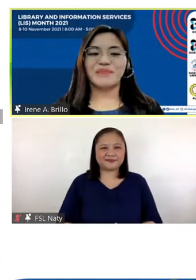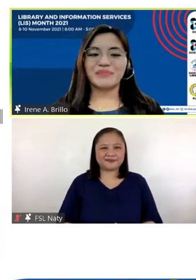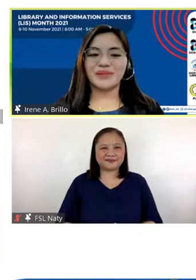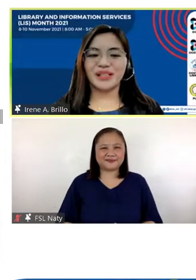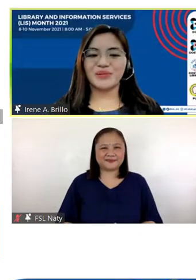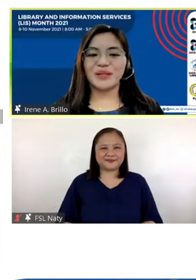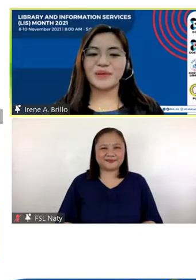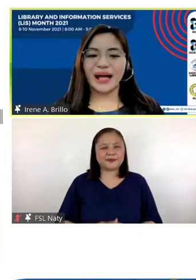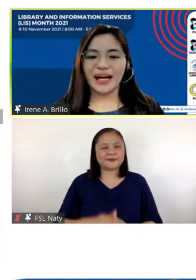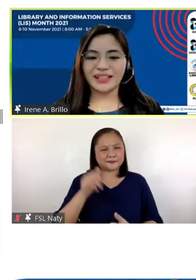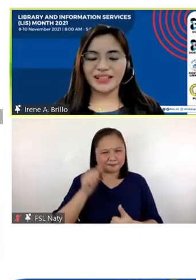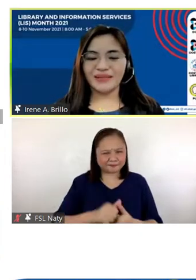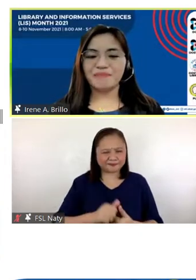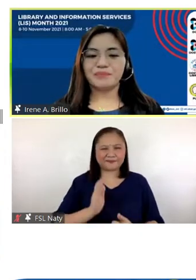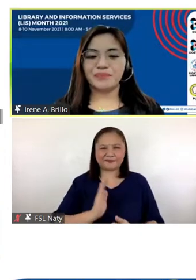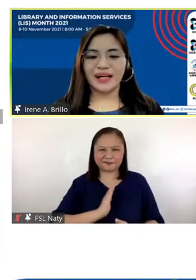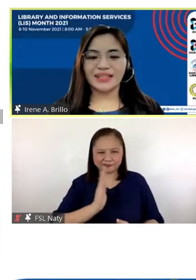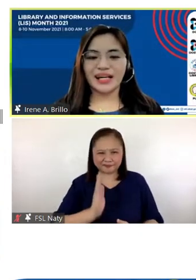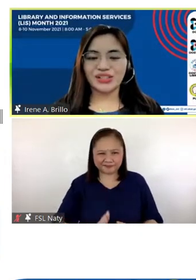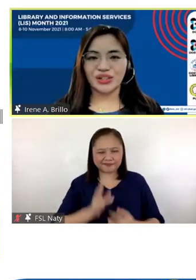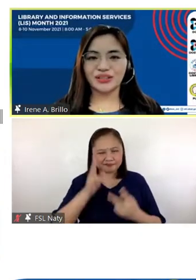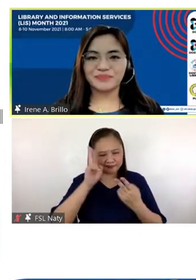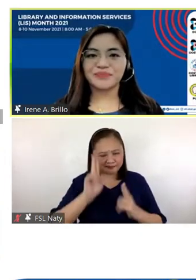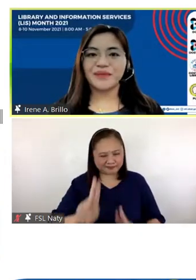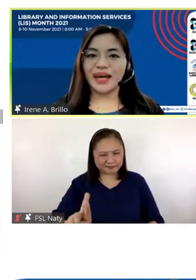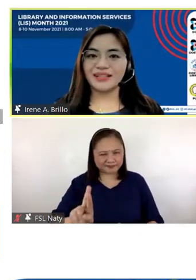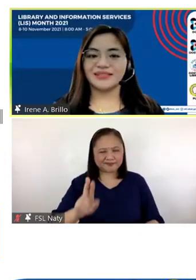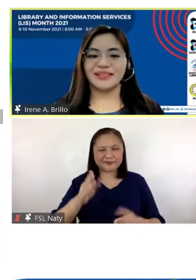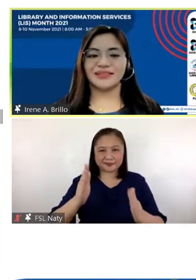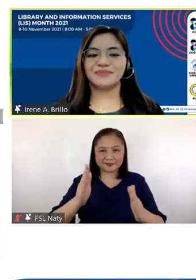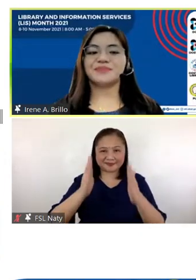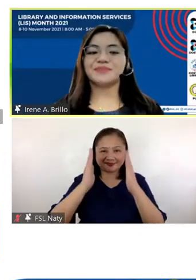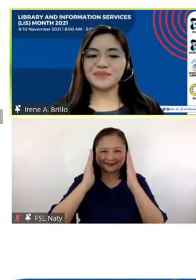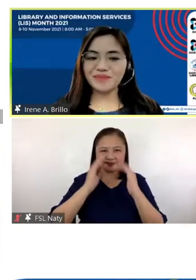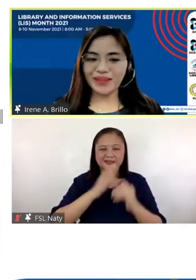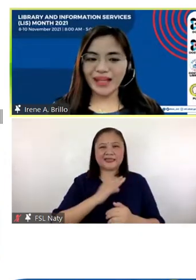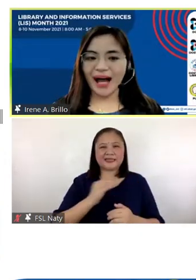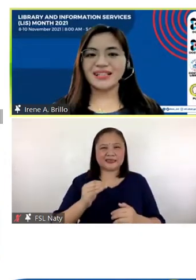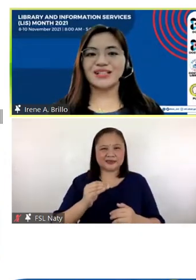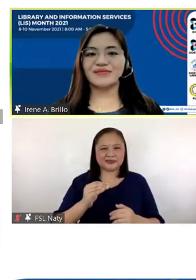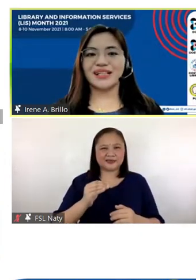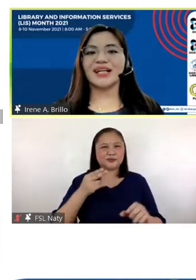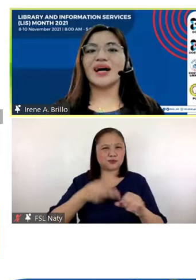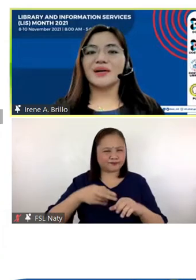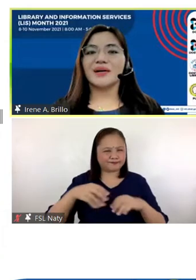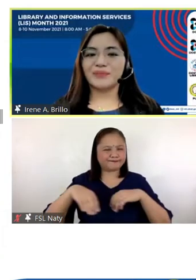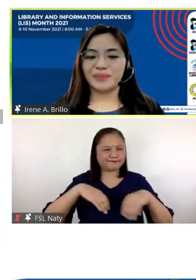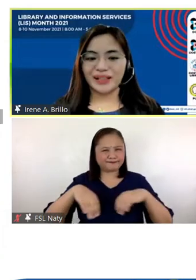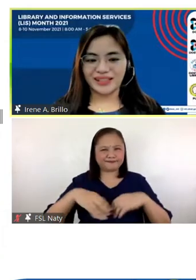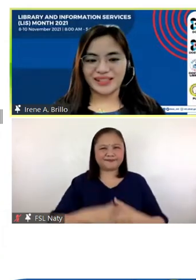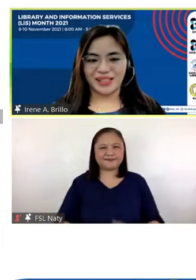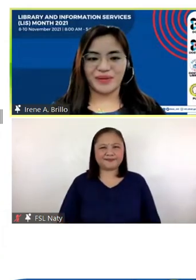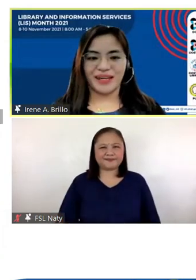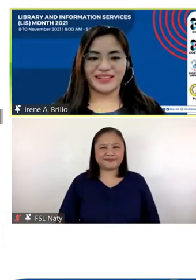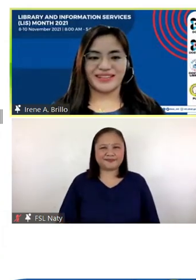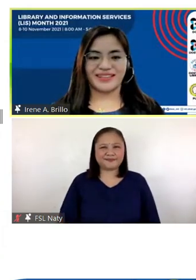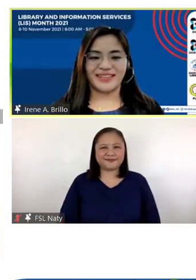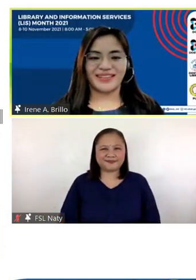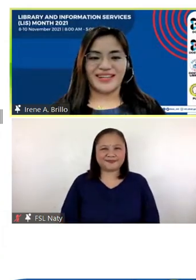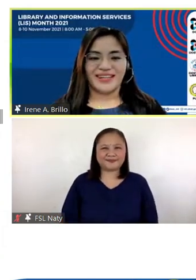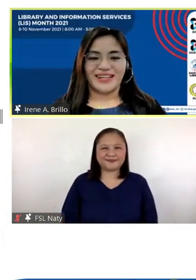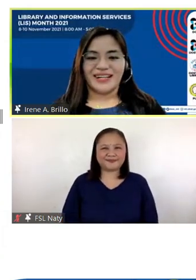ayan, remember to be polite, pay attention, and actively